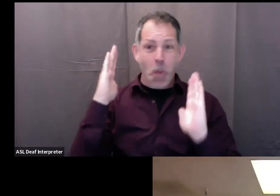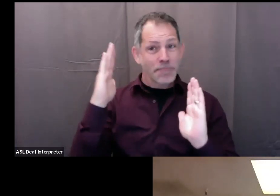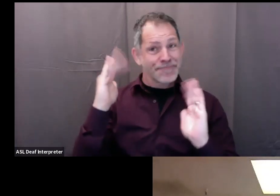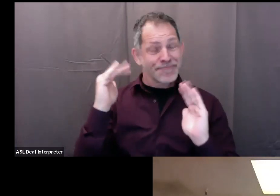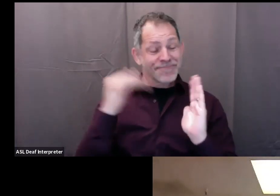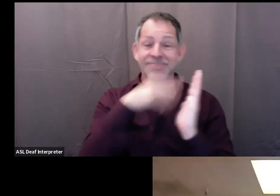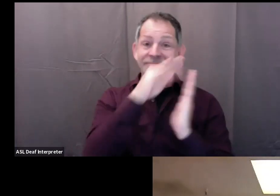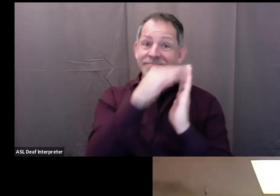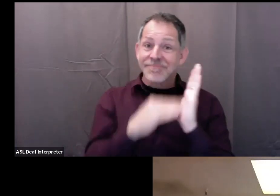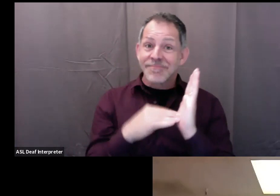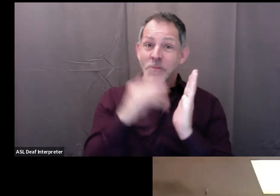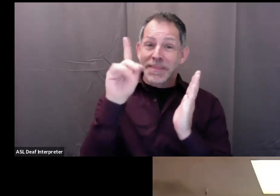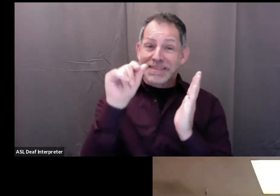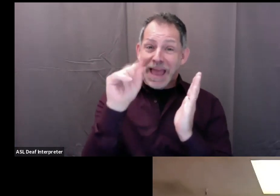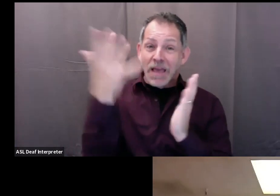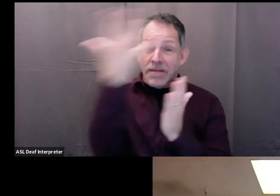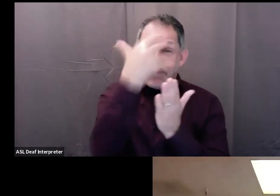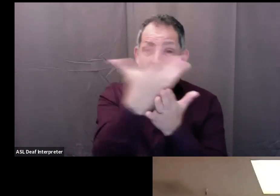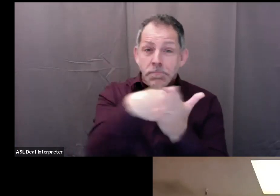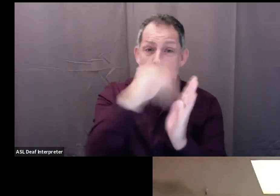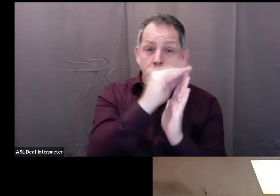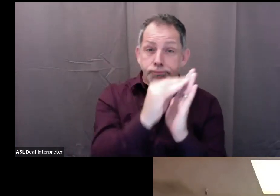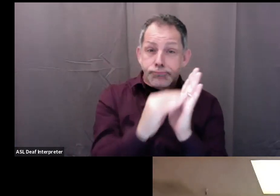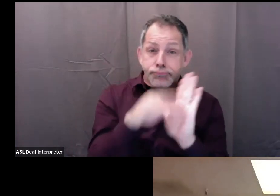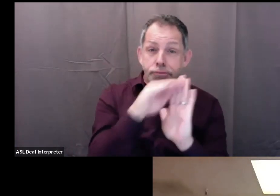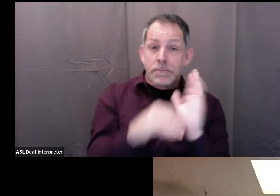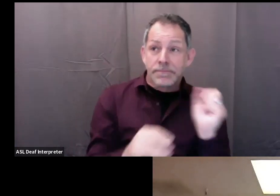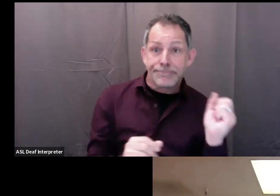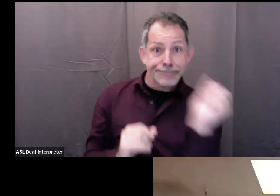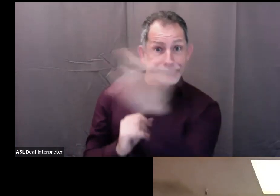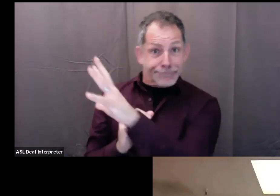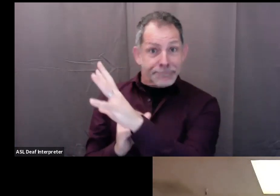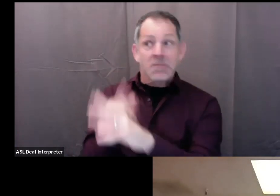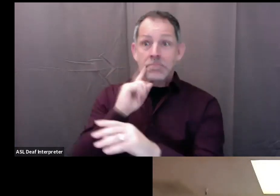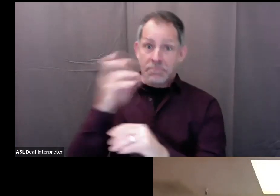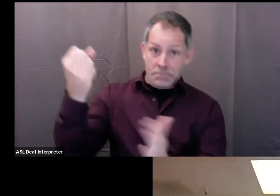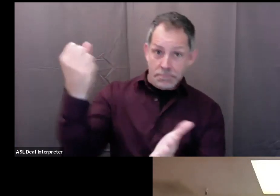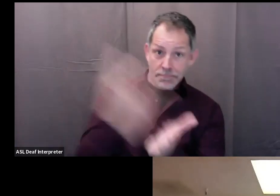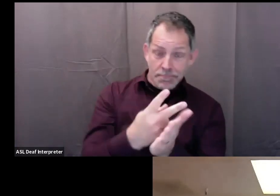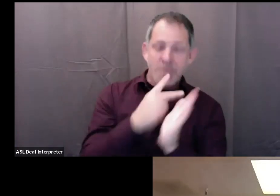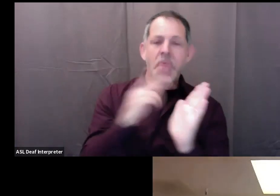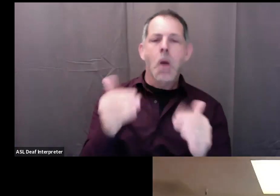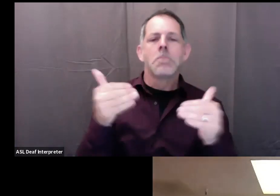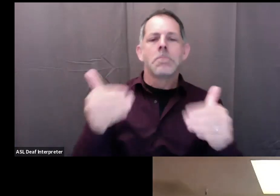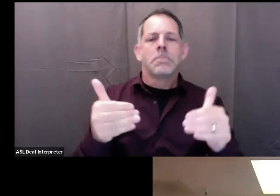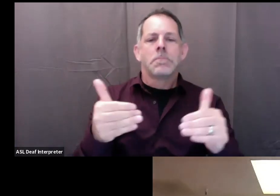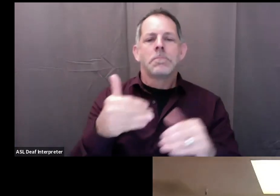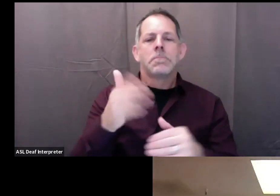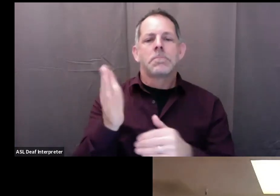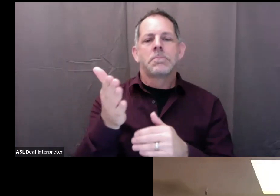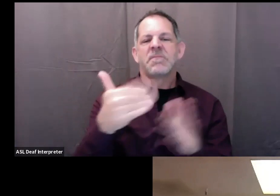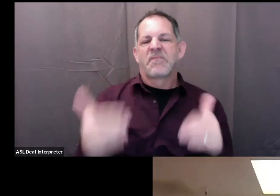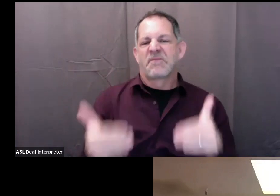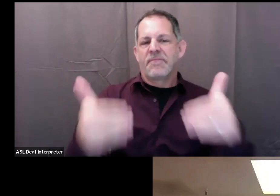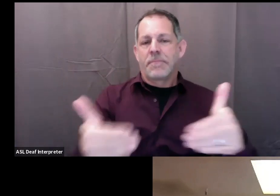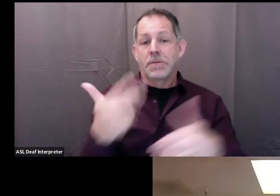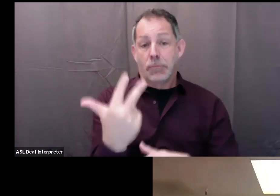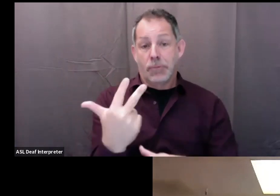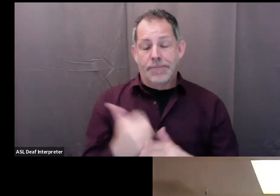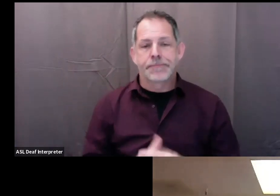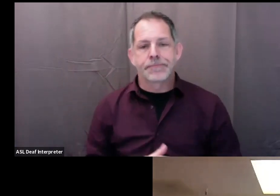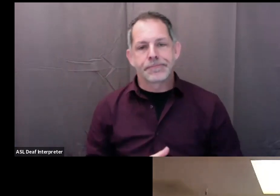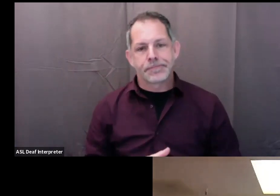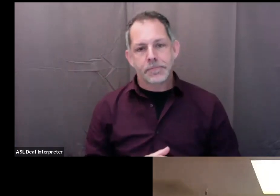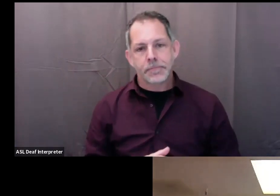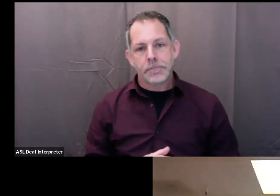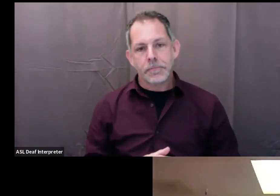to see if this trend is an anomaly or a longer term trend. So we are aware people have planned